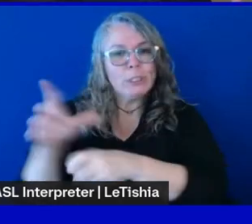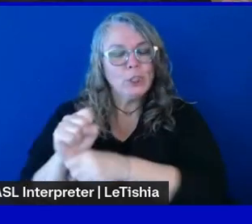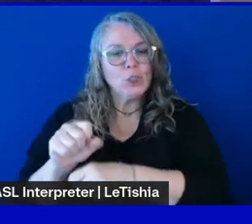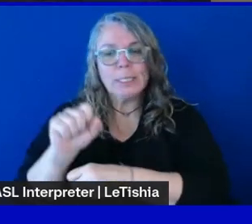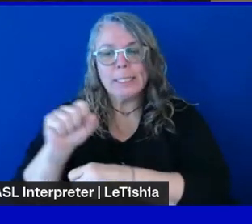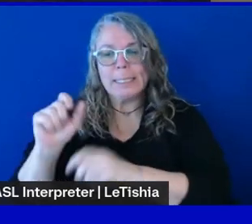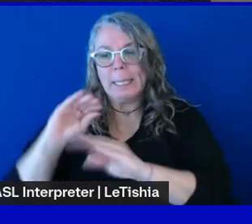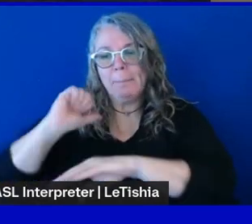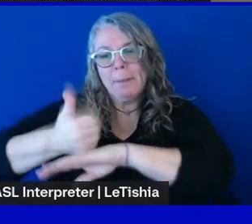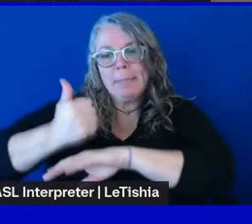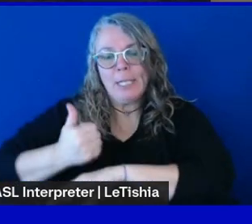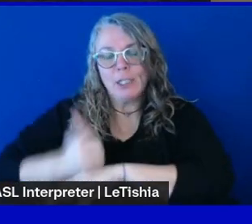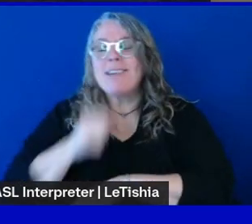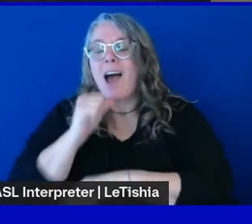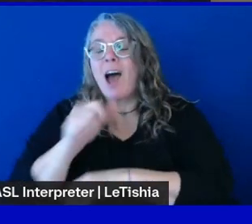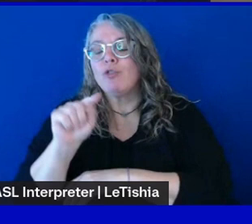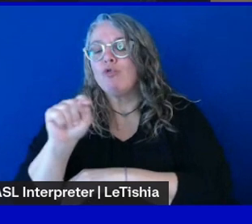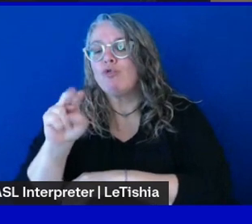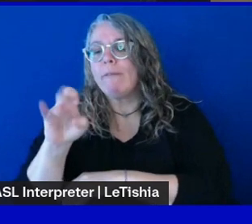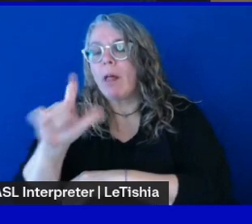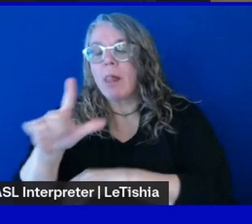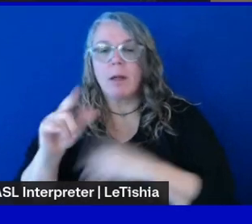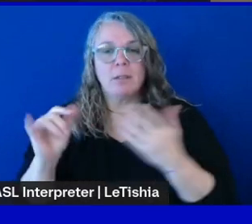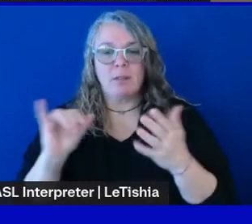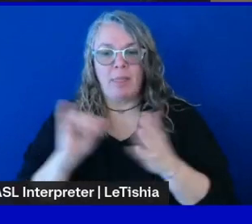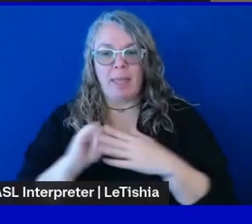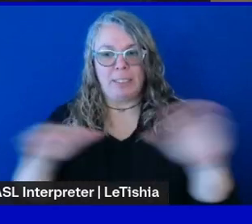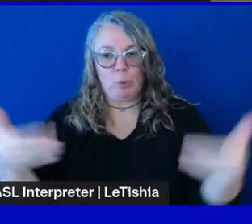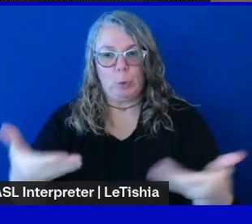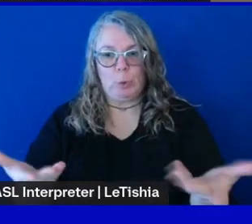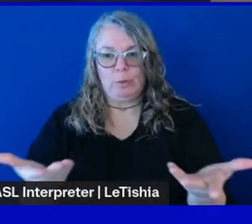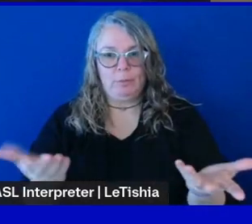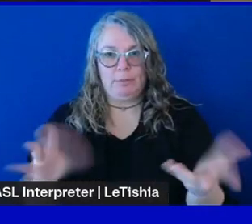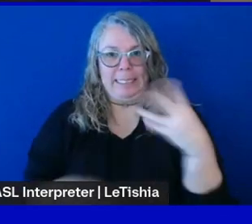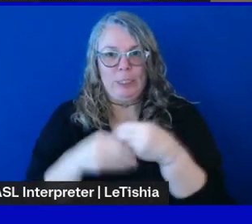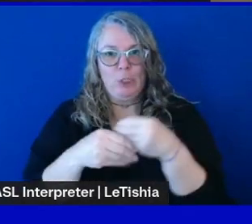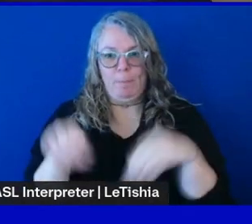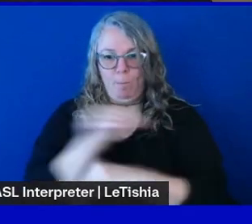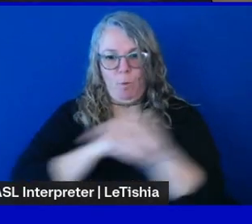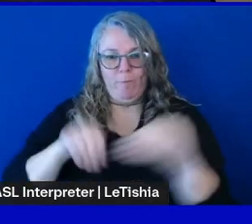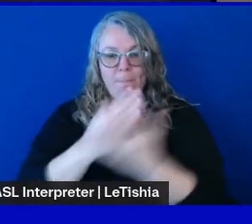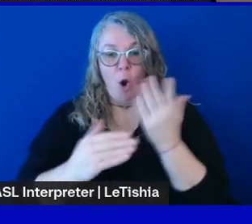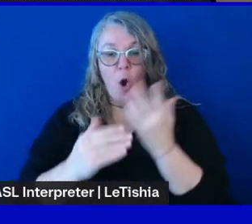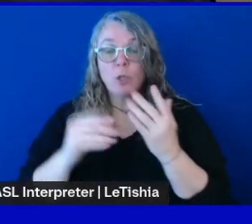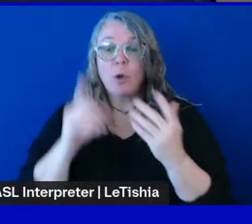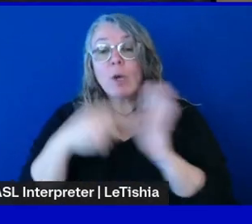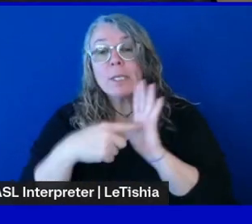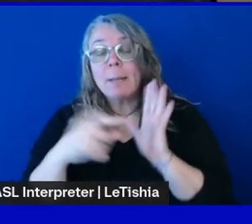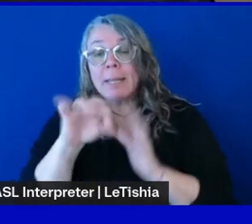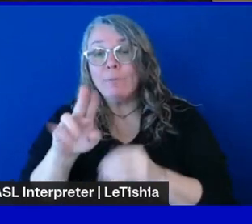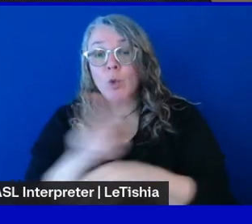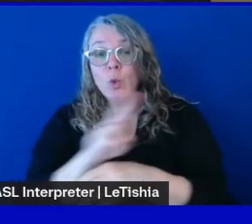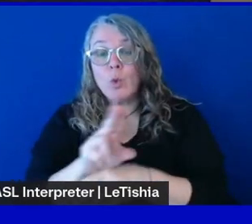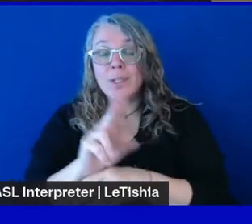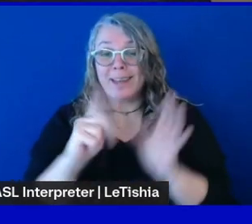of a moving part where, for example, if you lose a key, which you need to manage, you kind of lose access